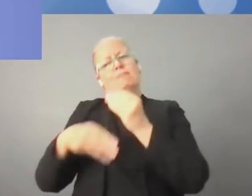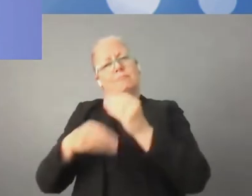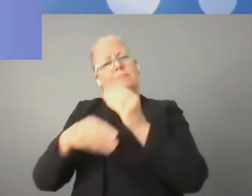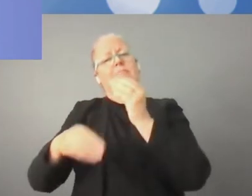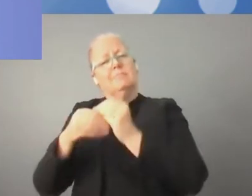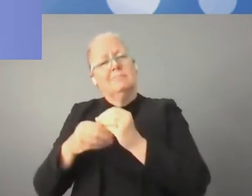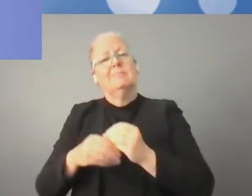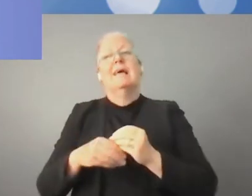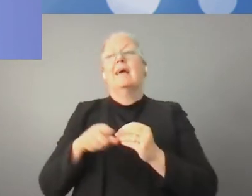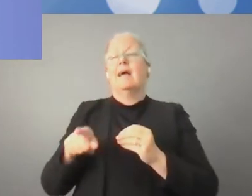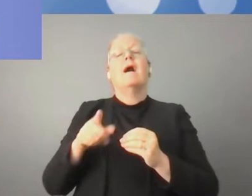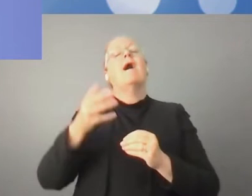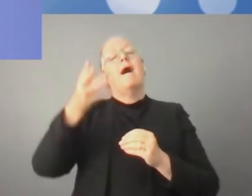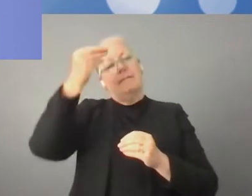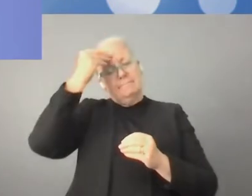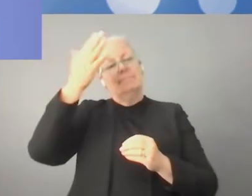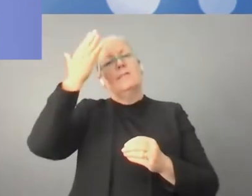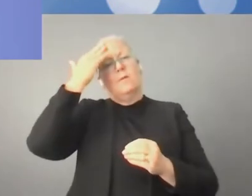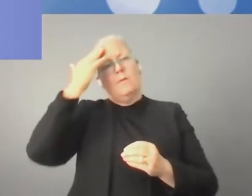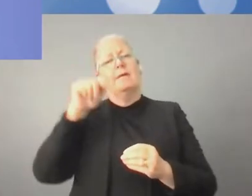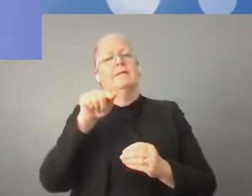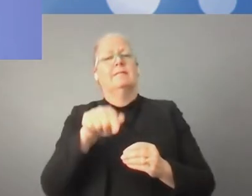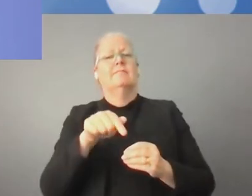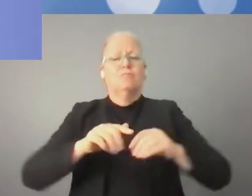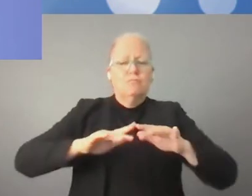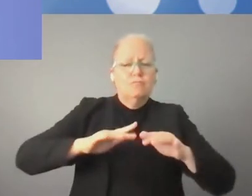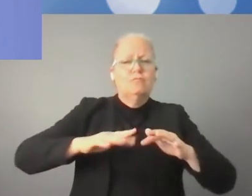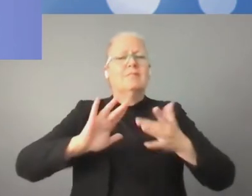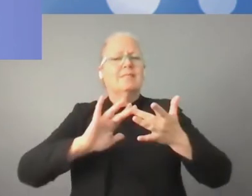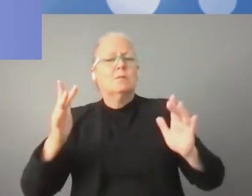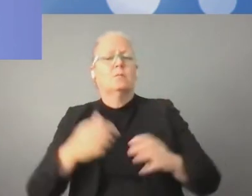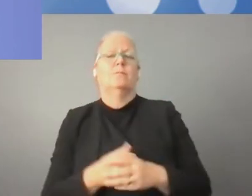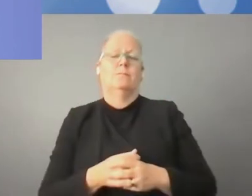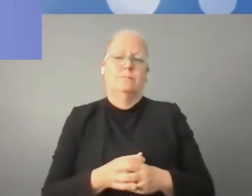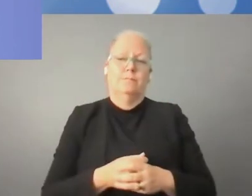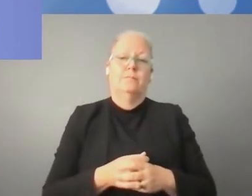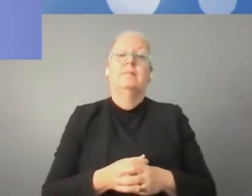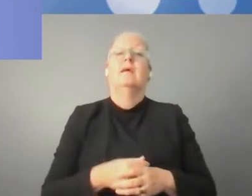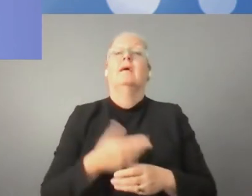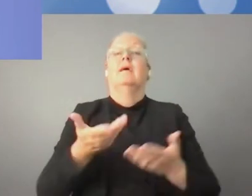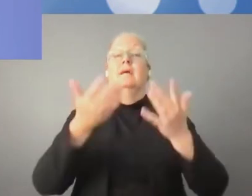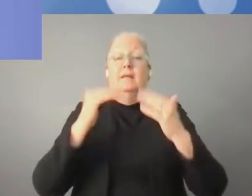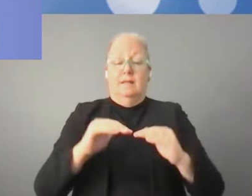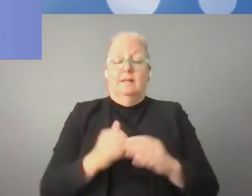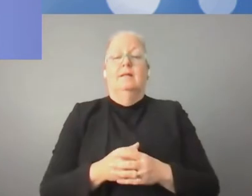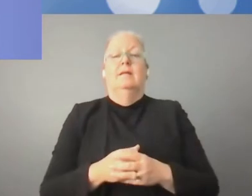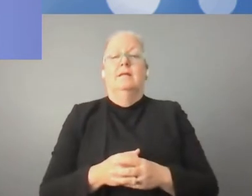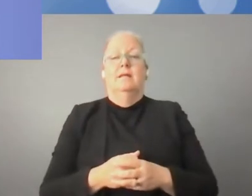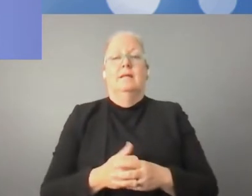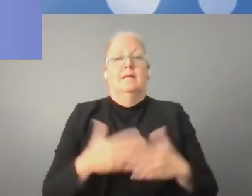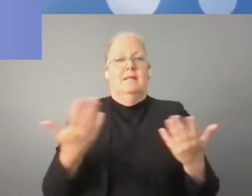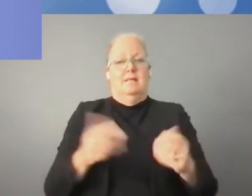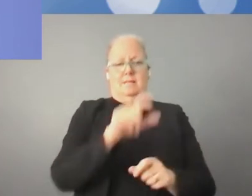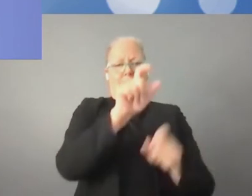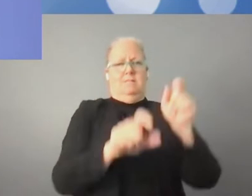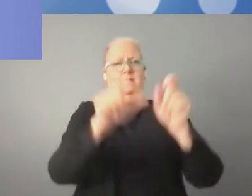brings me to challenge number three human capital it's about skills such as basic